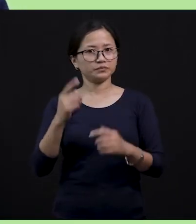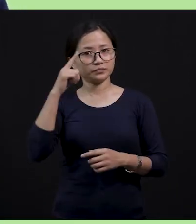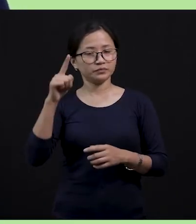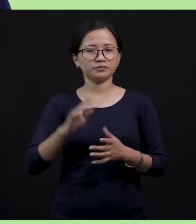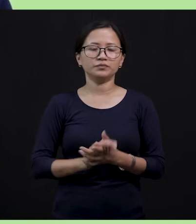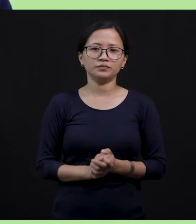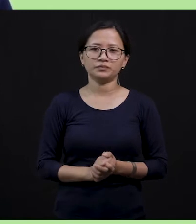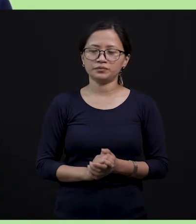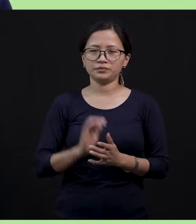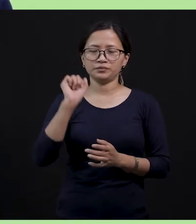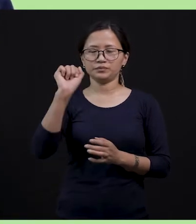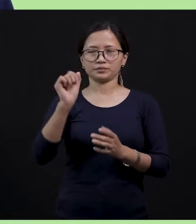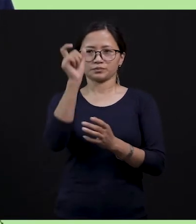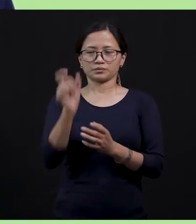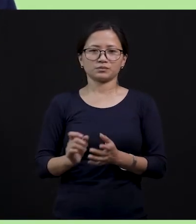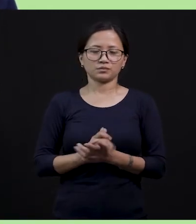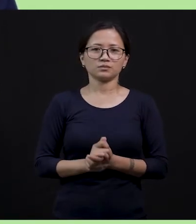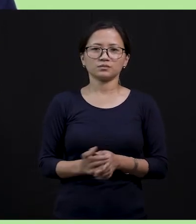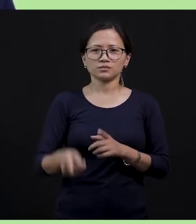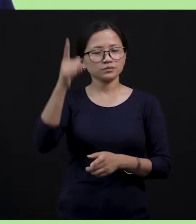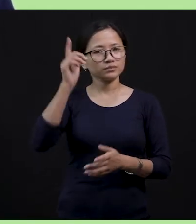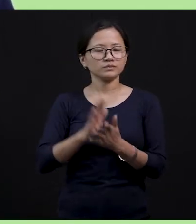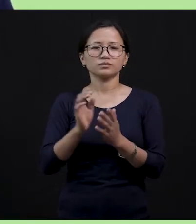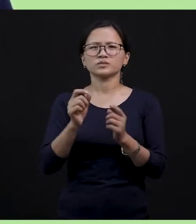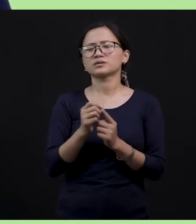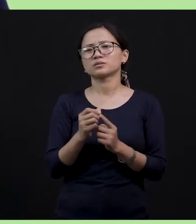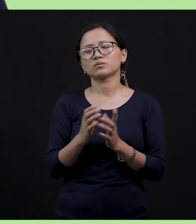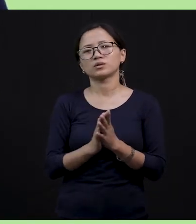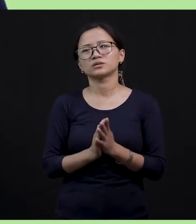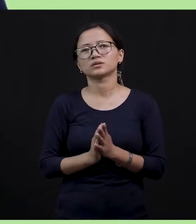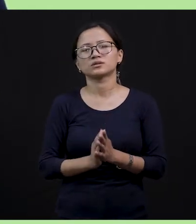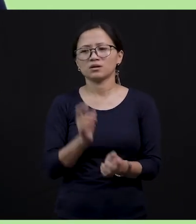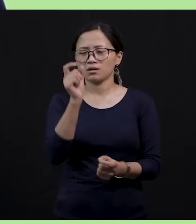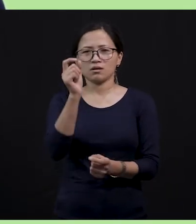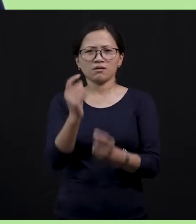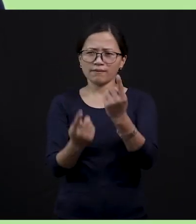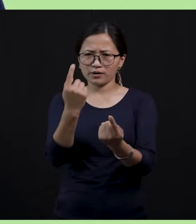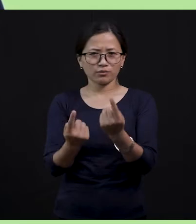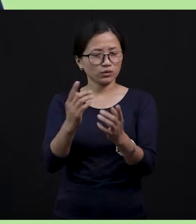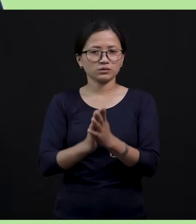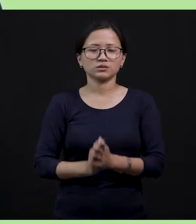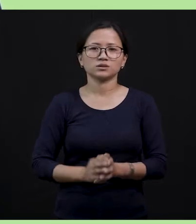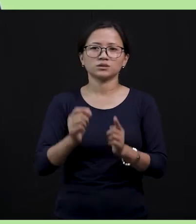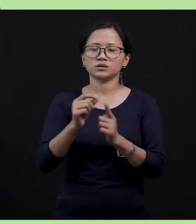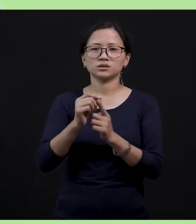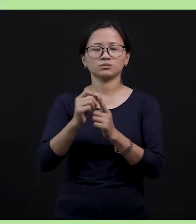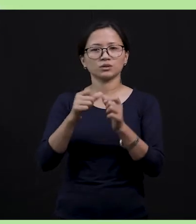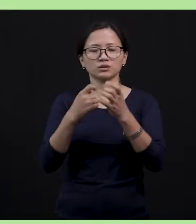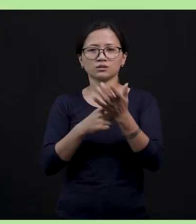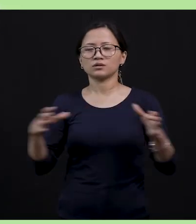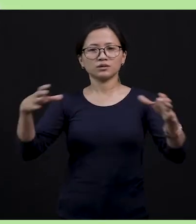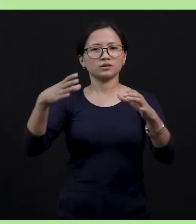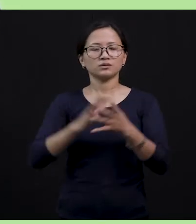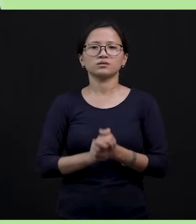are times that you have independent candidates, but most of the times you have political parties. So it's the political parties who form the government. It